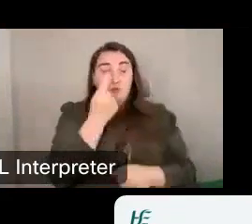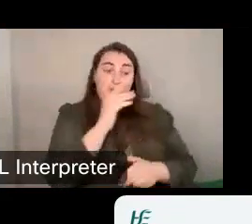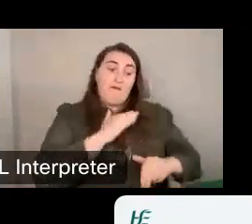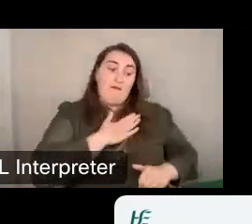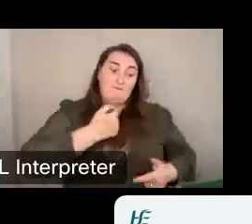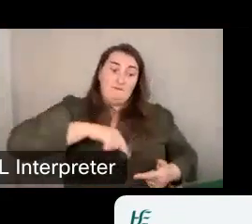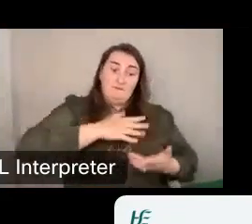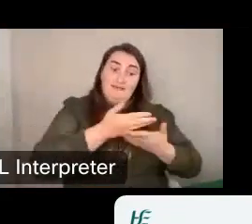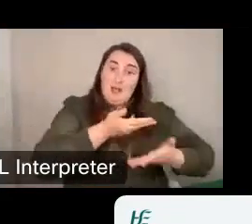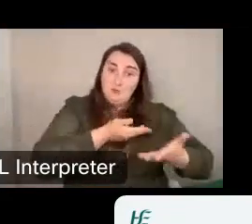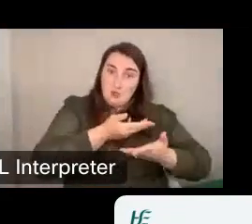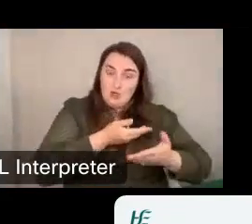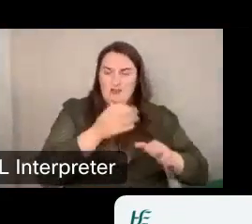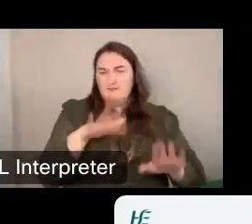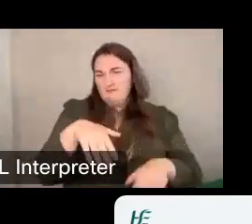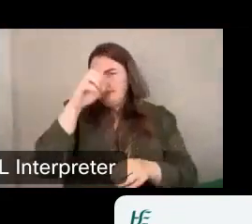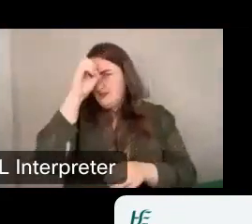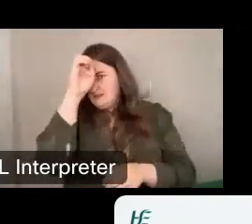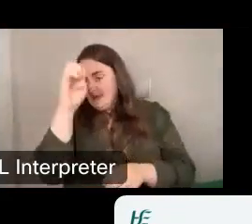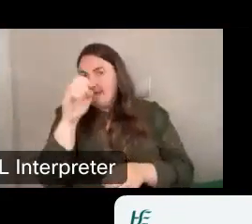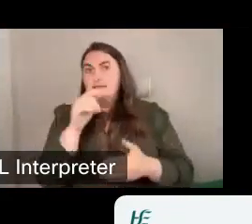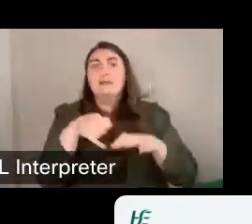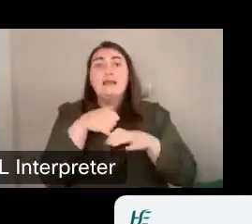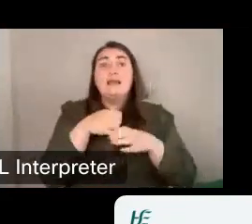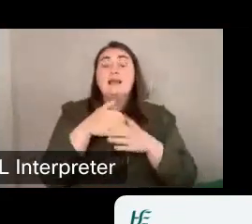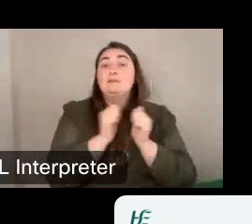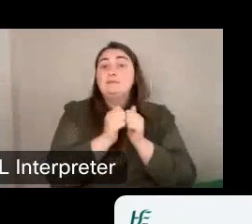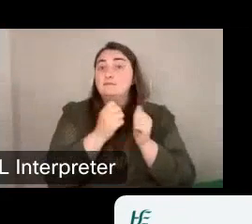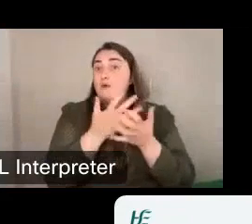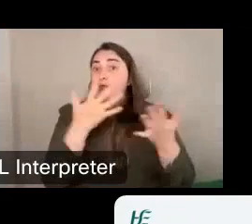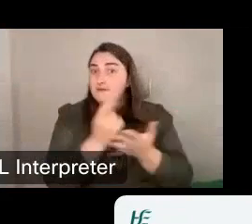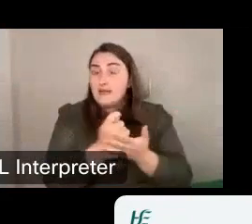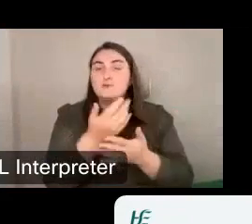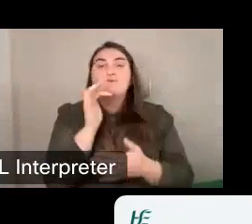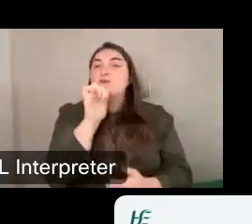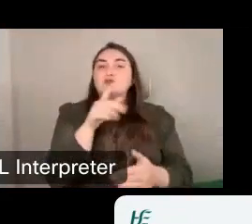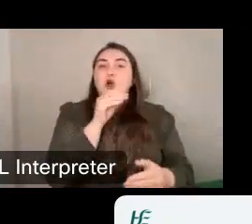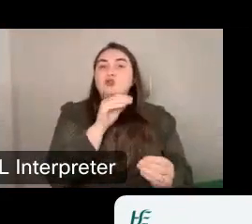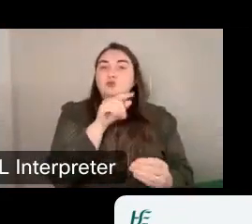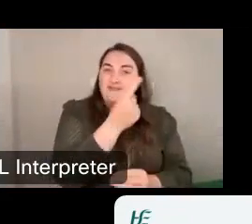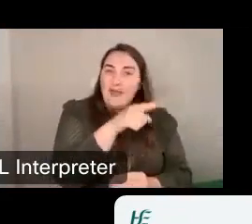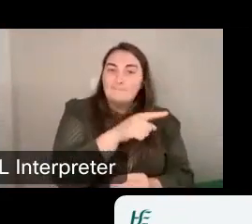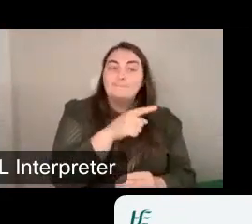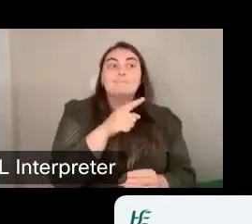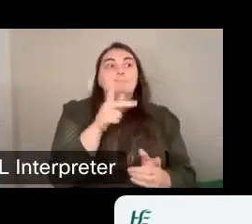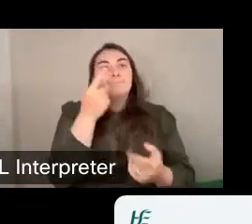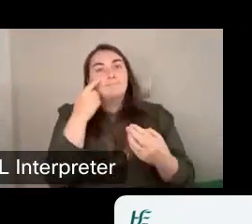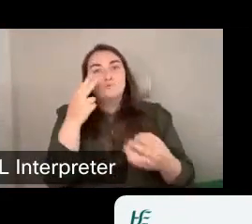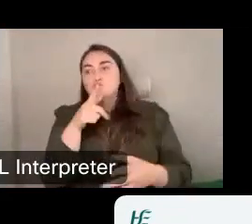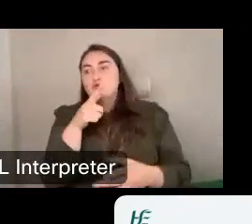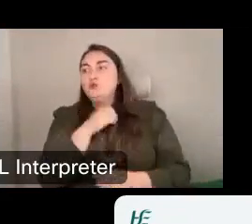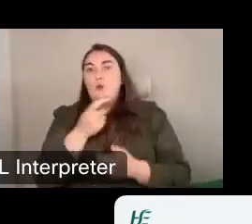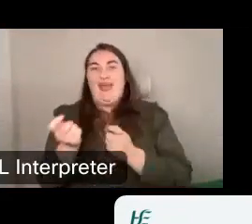as you would expect, they are in clinical sessions a lot of the time. So if you don't speak to one of them, you will usually speak to one of our